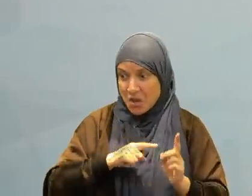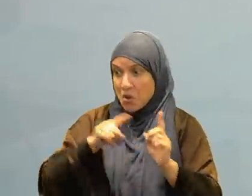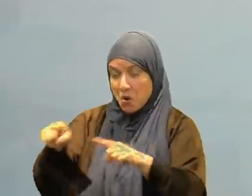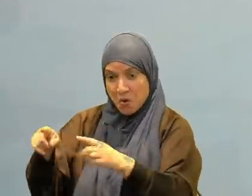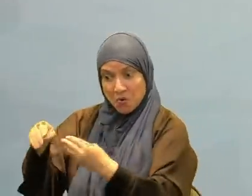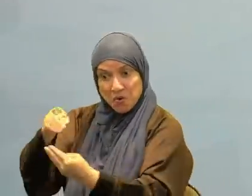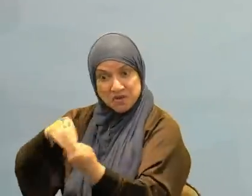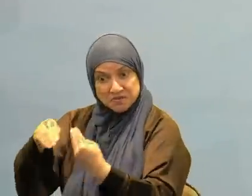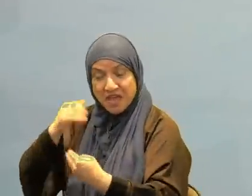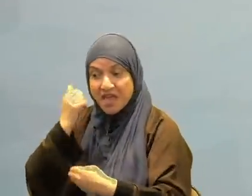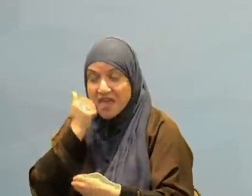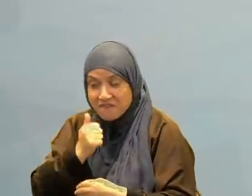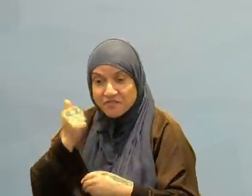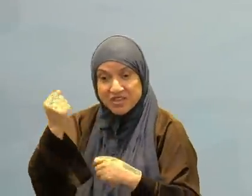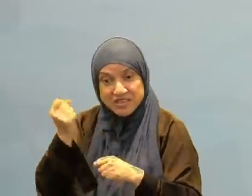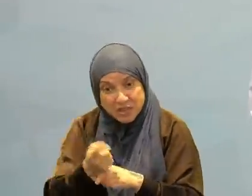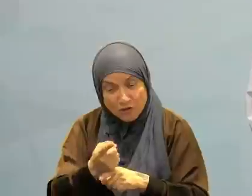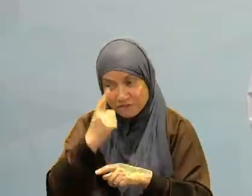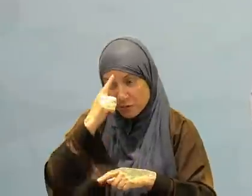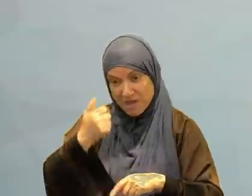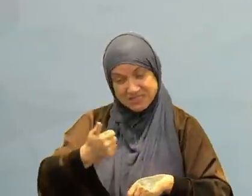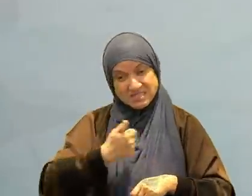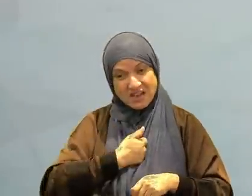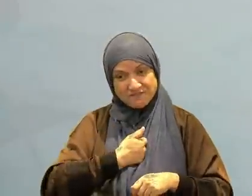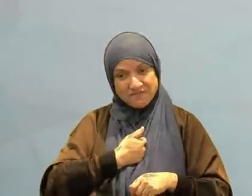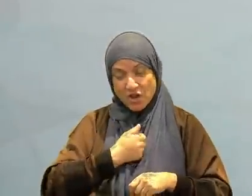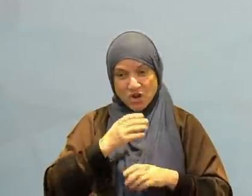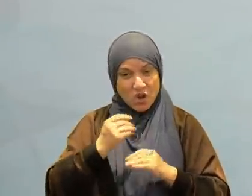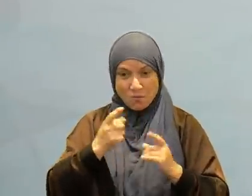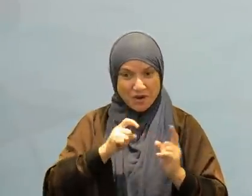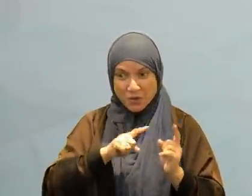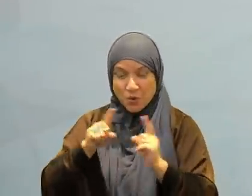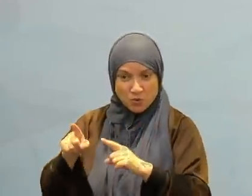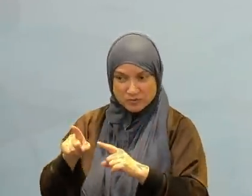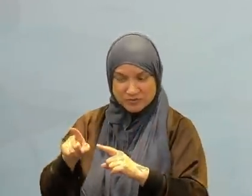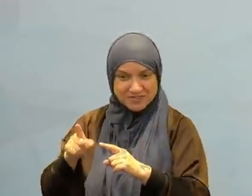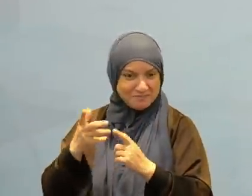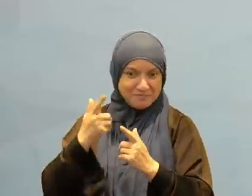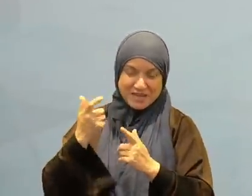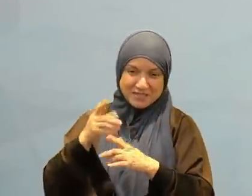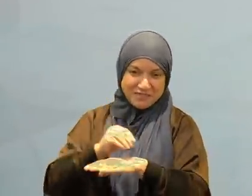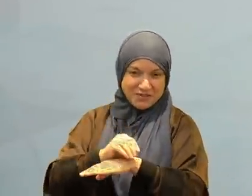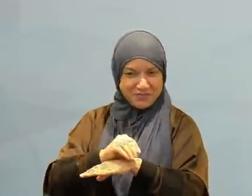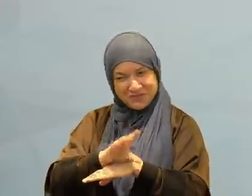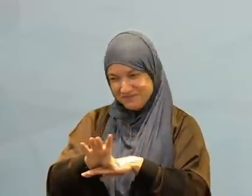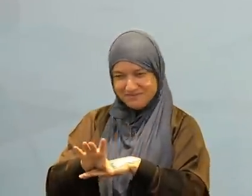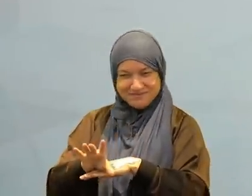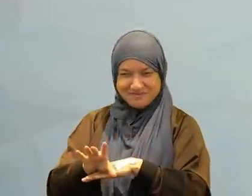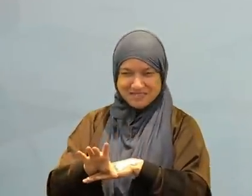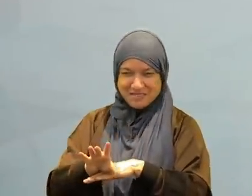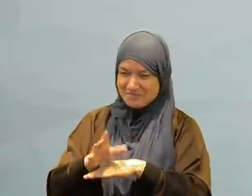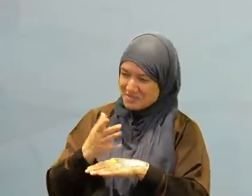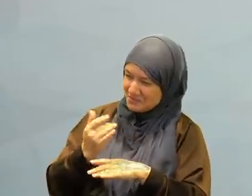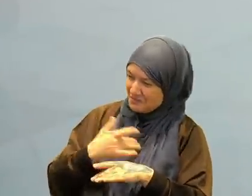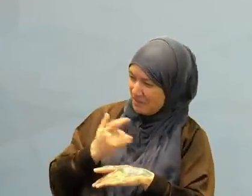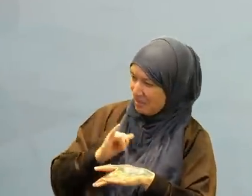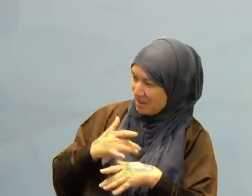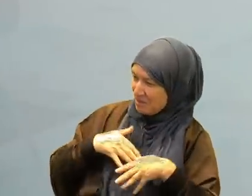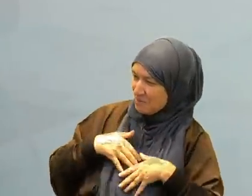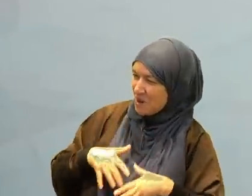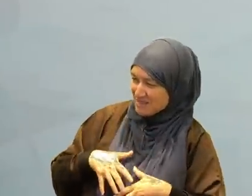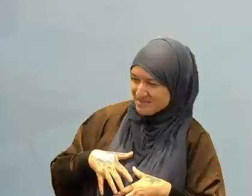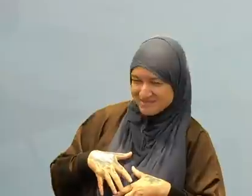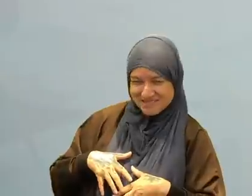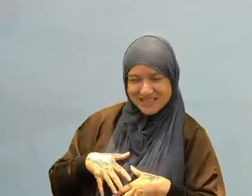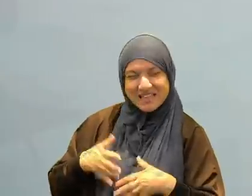you were seeing last night, what we see in Al-Aqsa, what we see in India. And then there's another element to this, the questions that were raised. Is this the